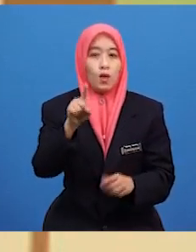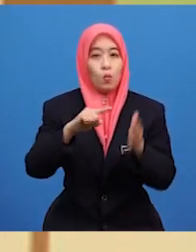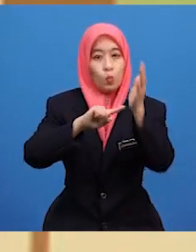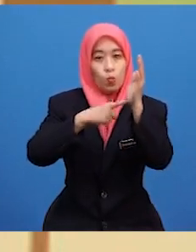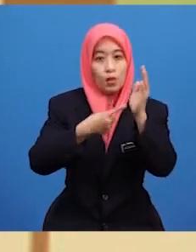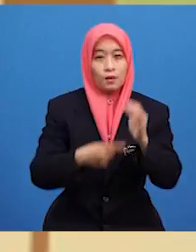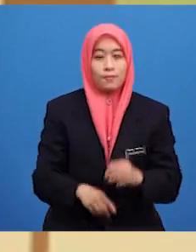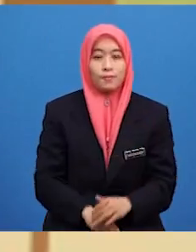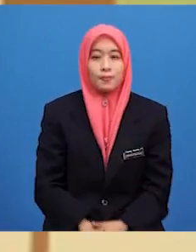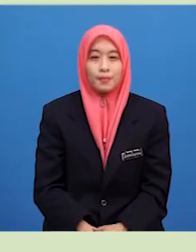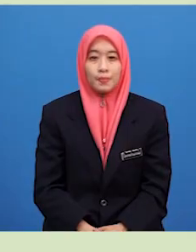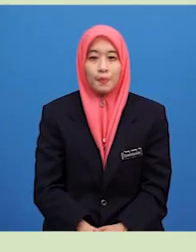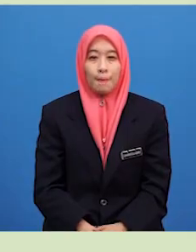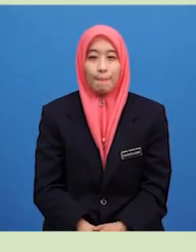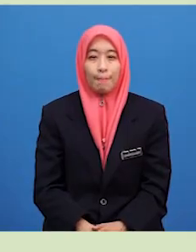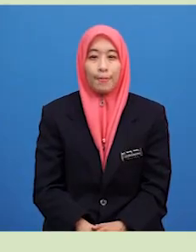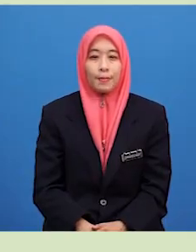and 1.